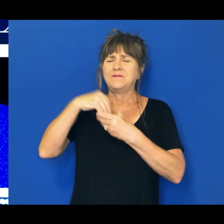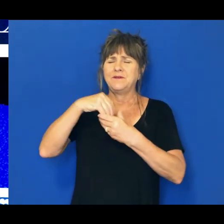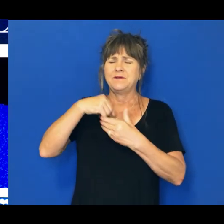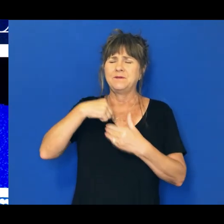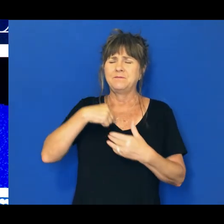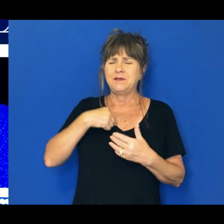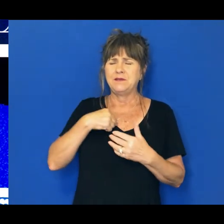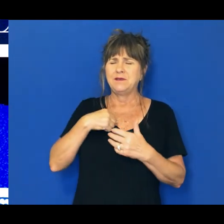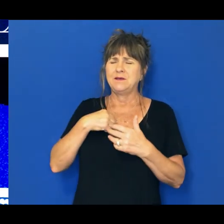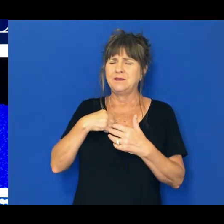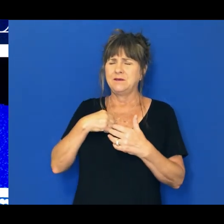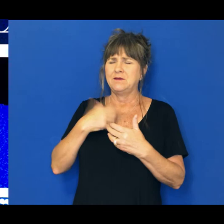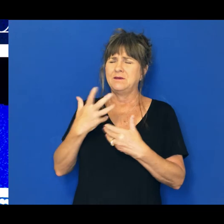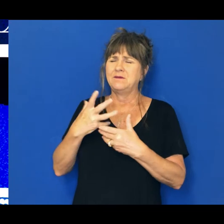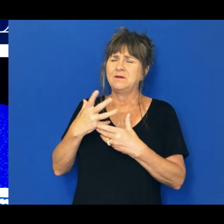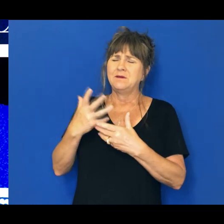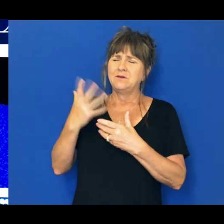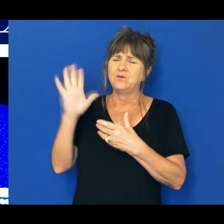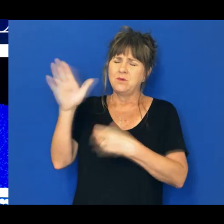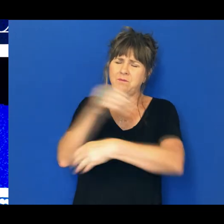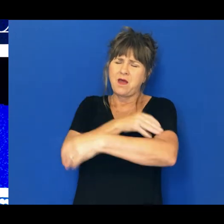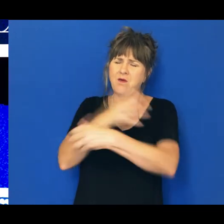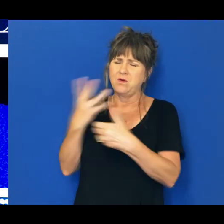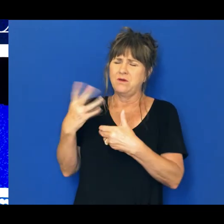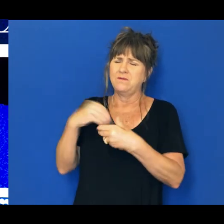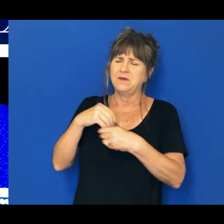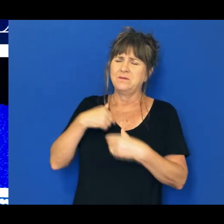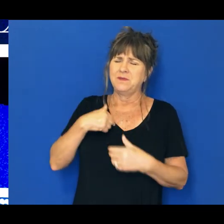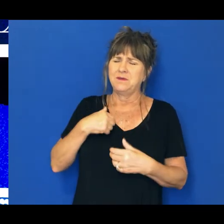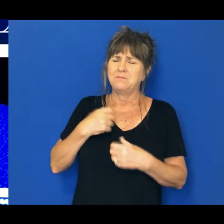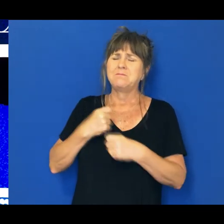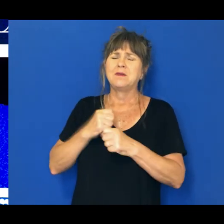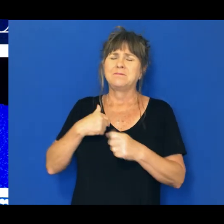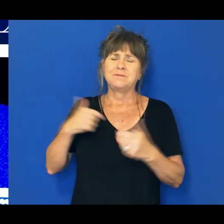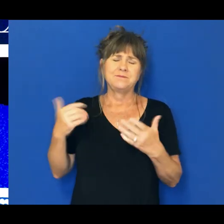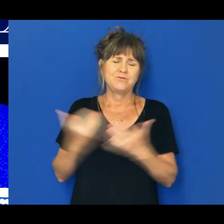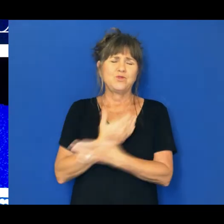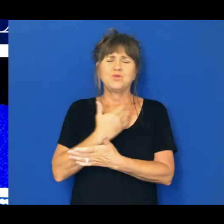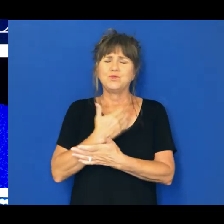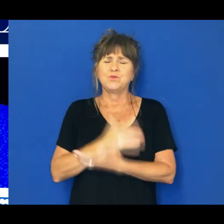fill me with your power. Make me brand new.